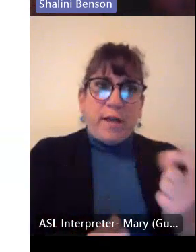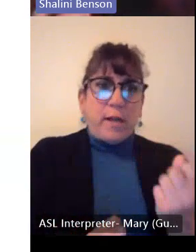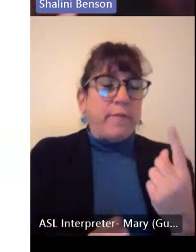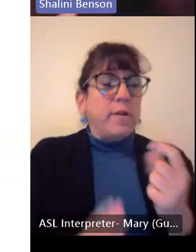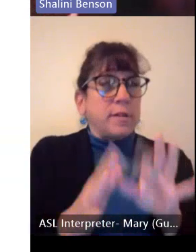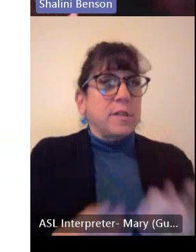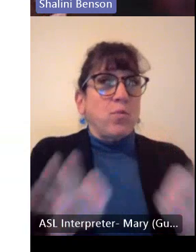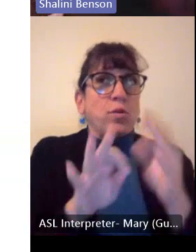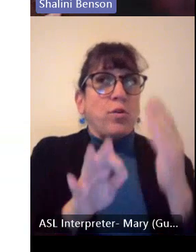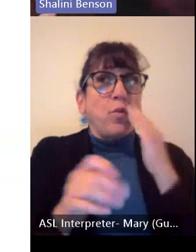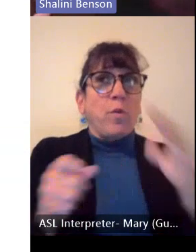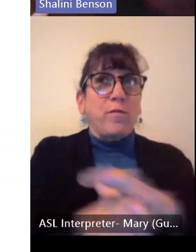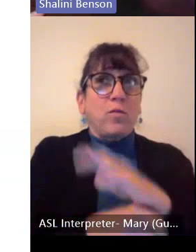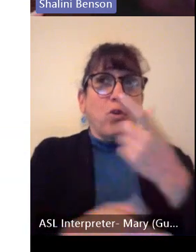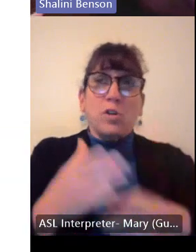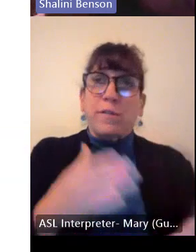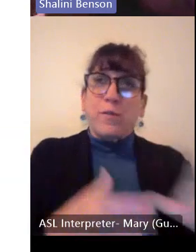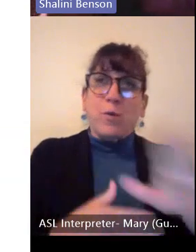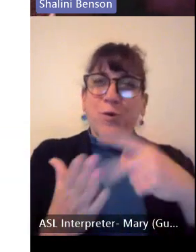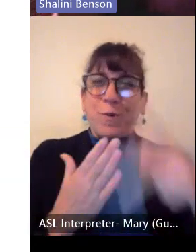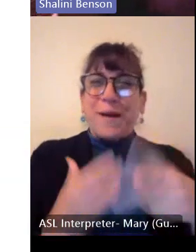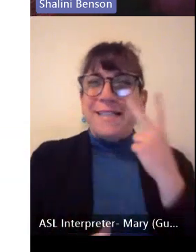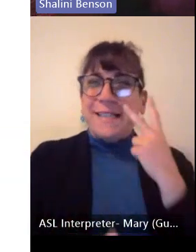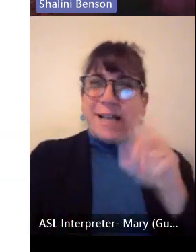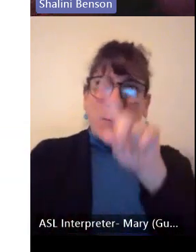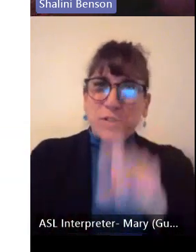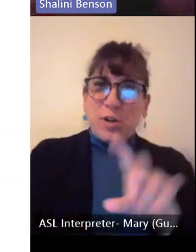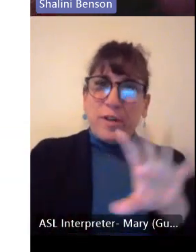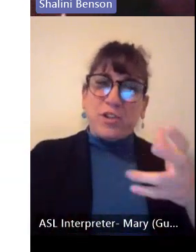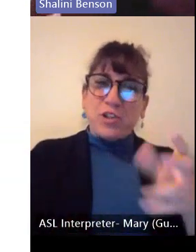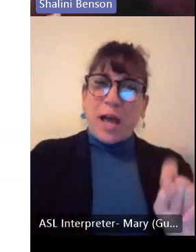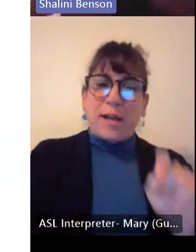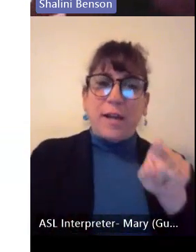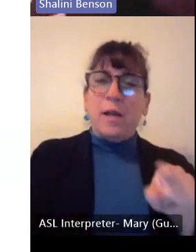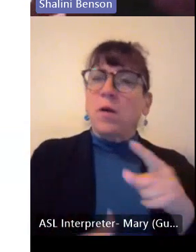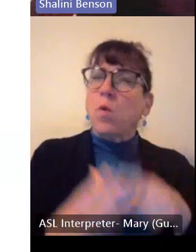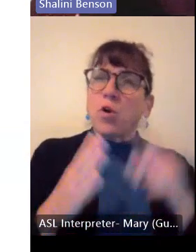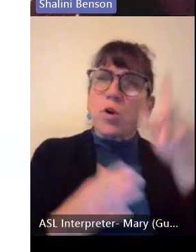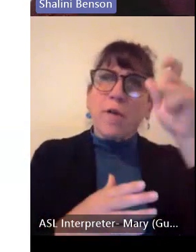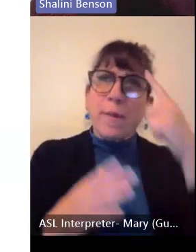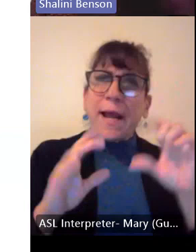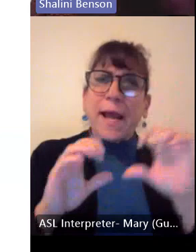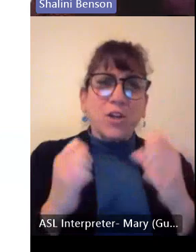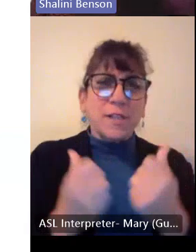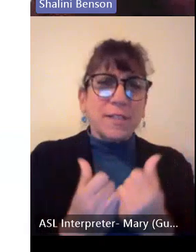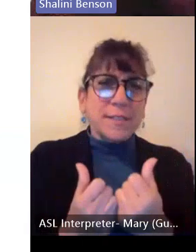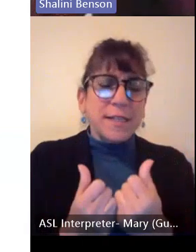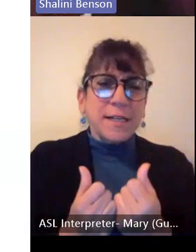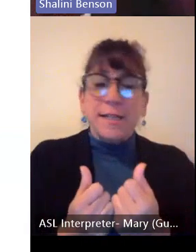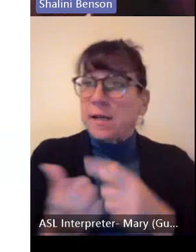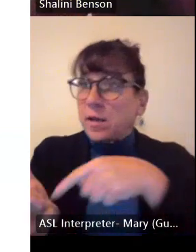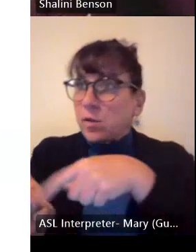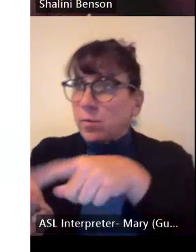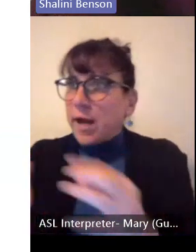of your programs. I see the question in the chat on why do some government agencies pay more than